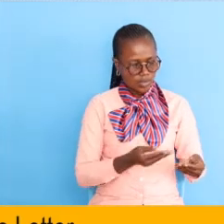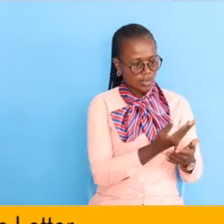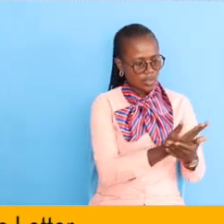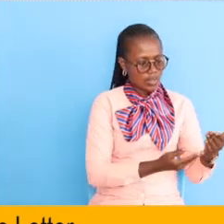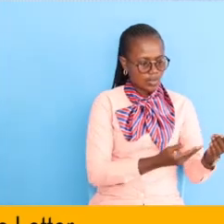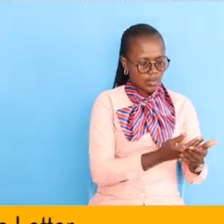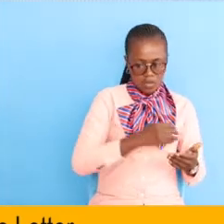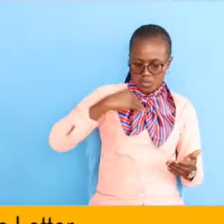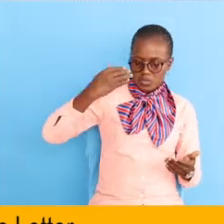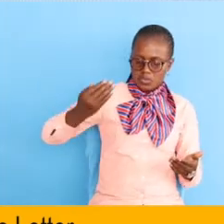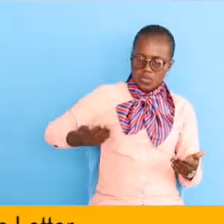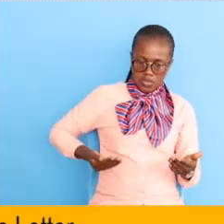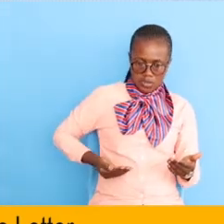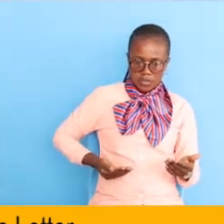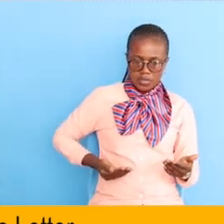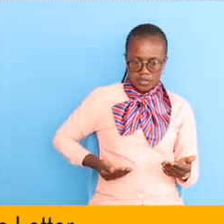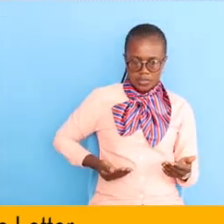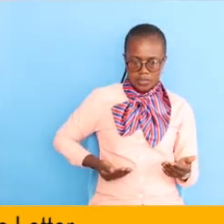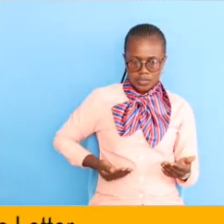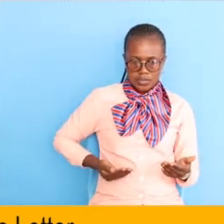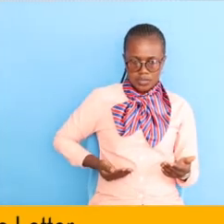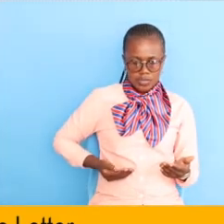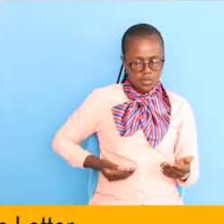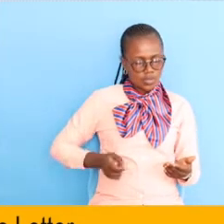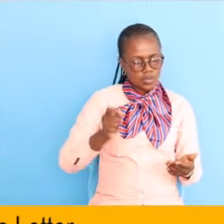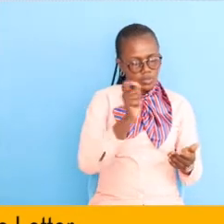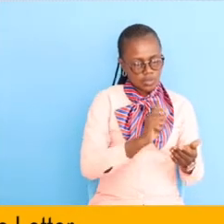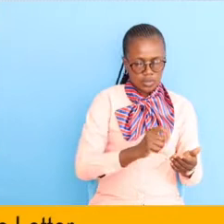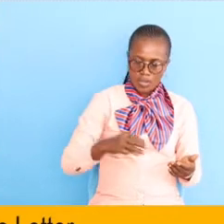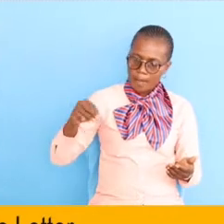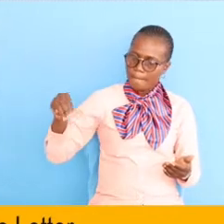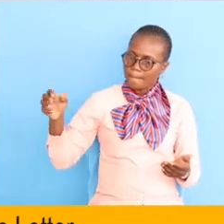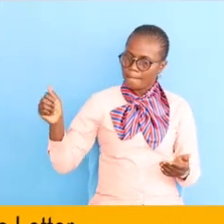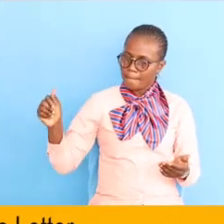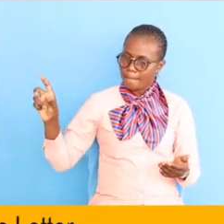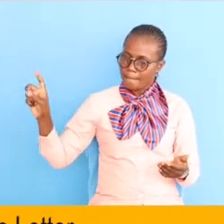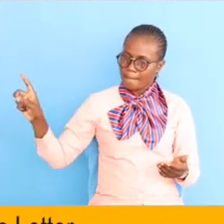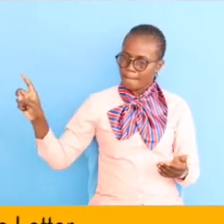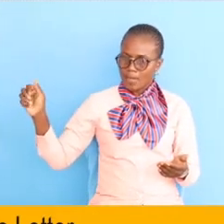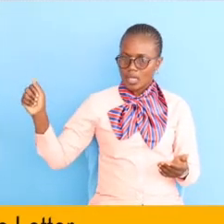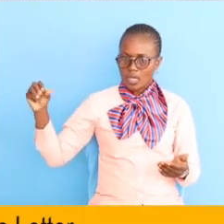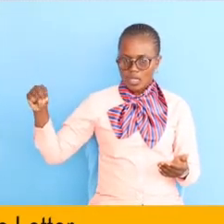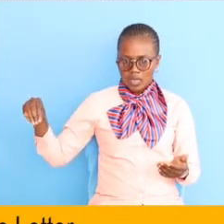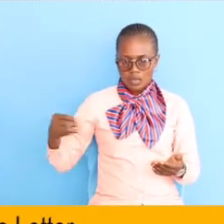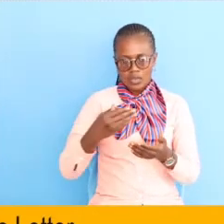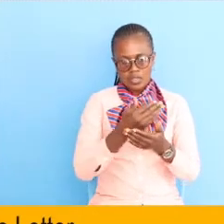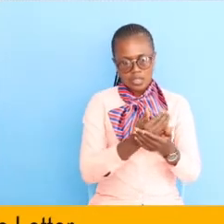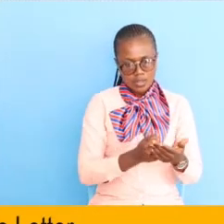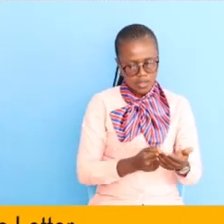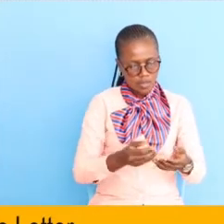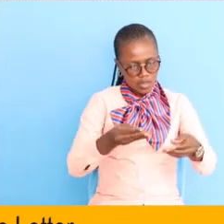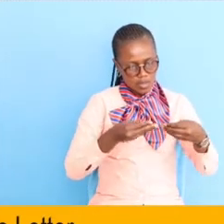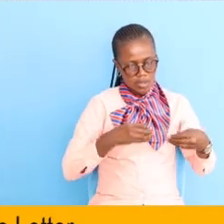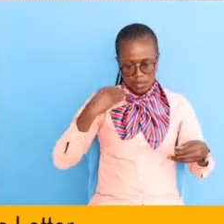reason why we had madam. You have the subject. Now you can see